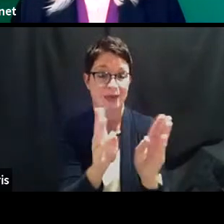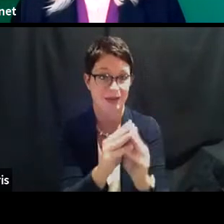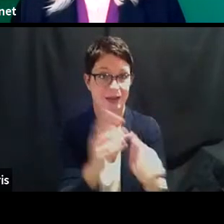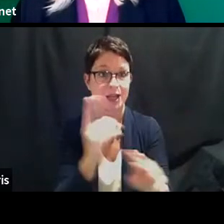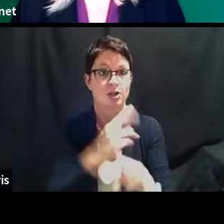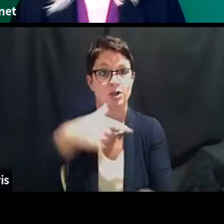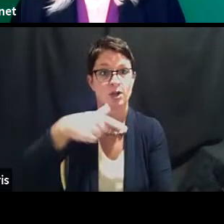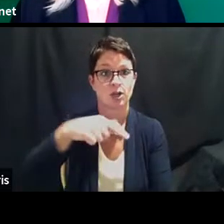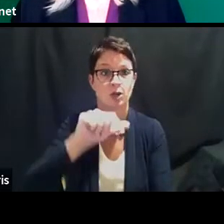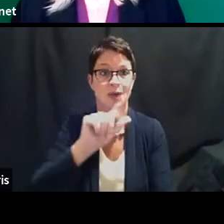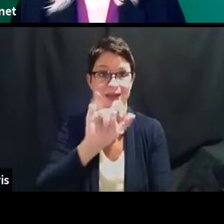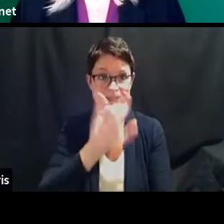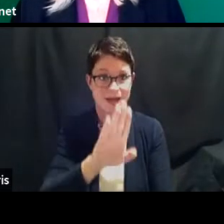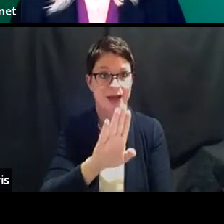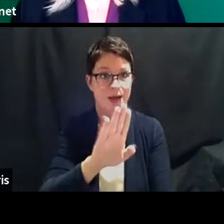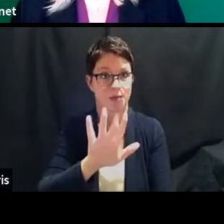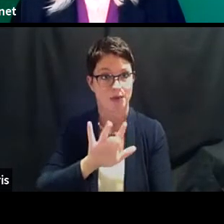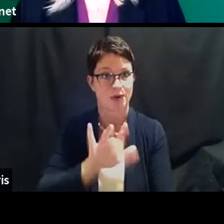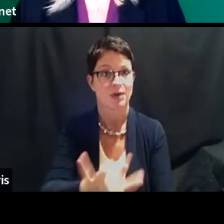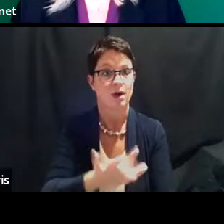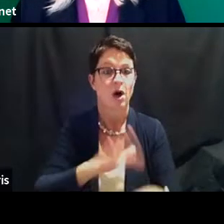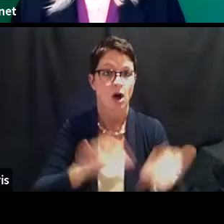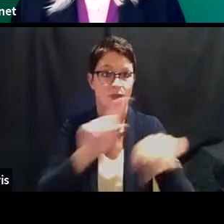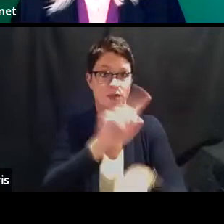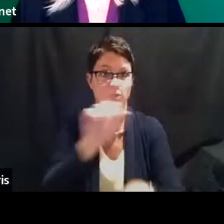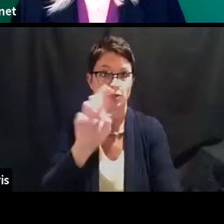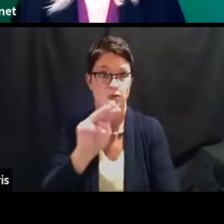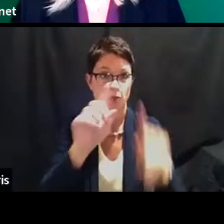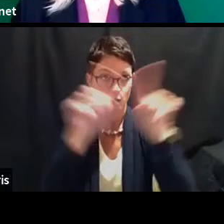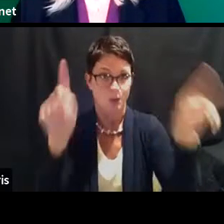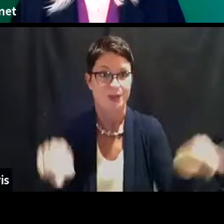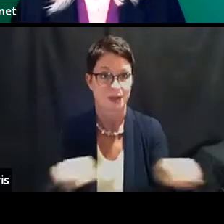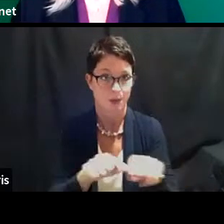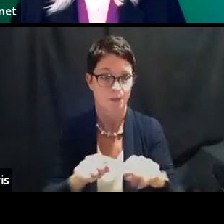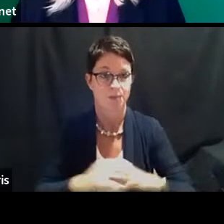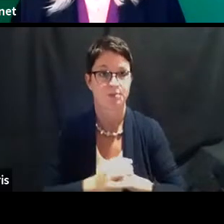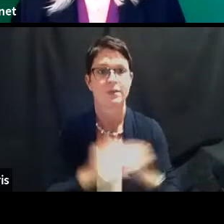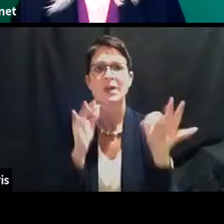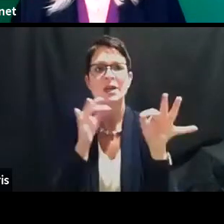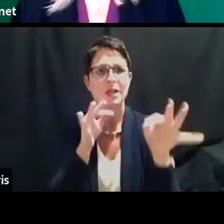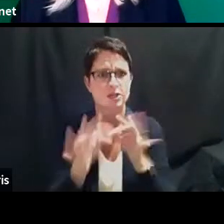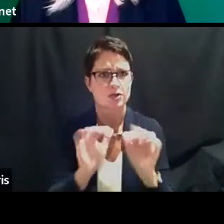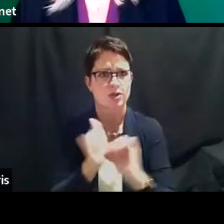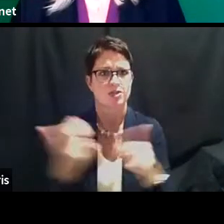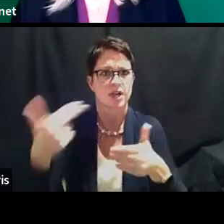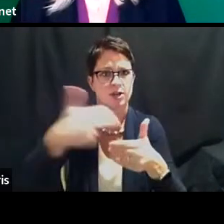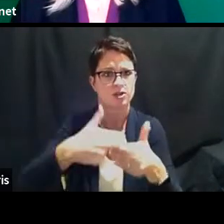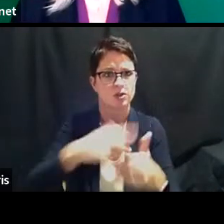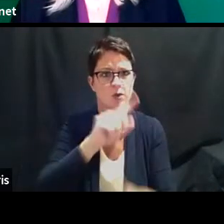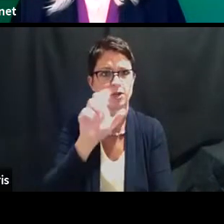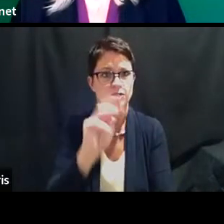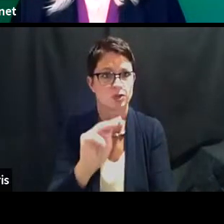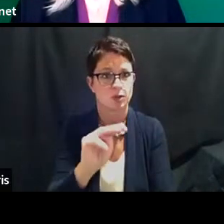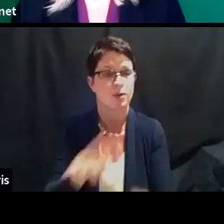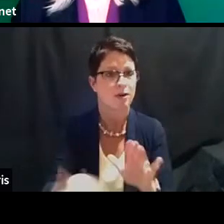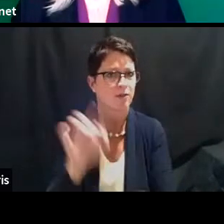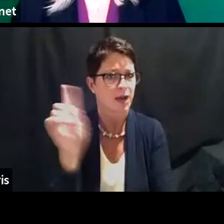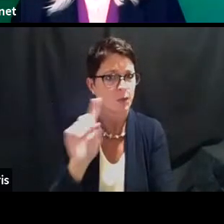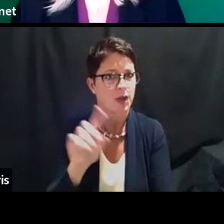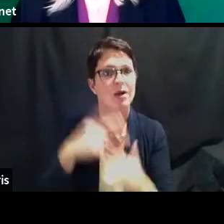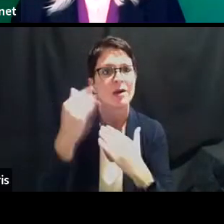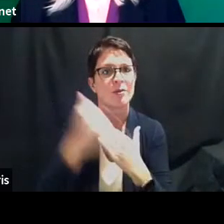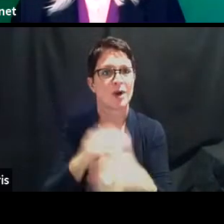the Q&A tab on the Zoom window. Instructions on how to join the Zoom meeting are on the project